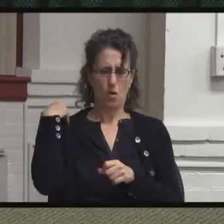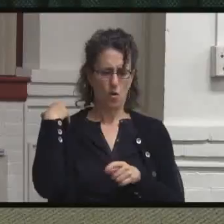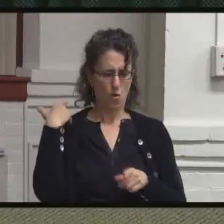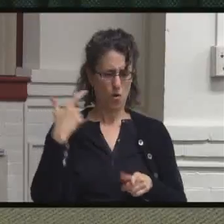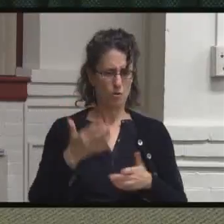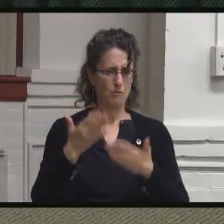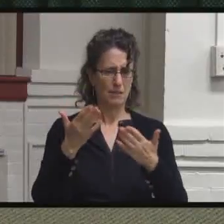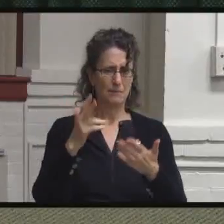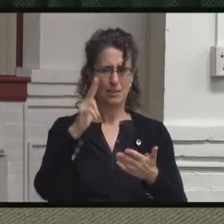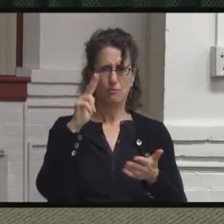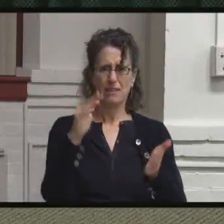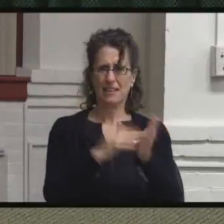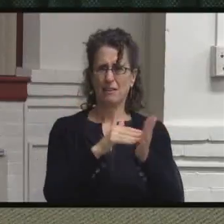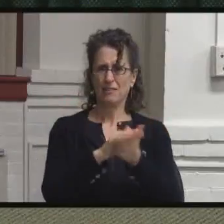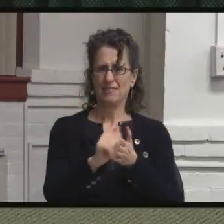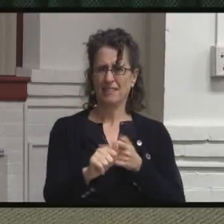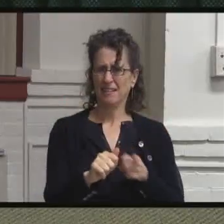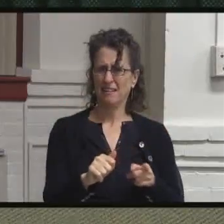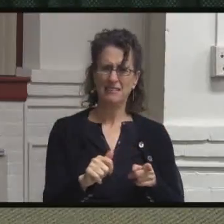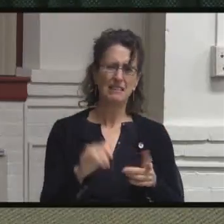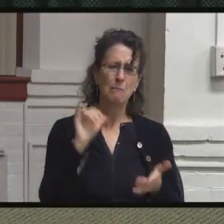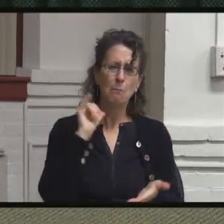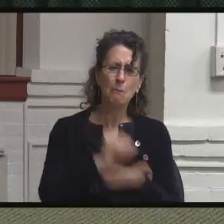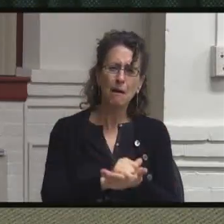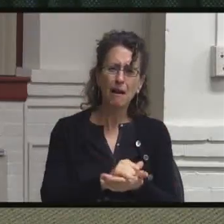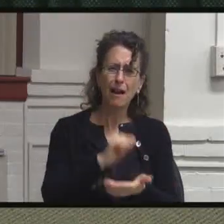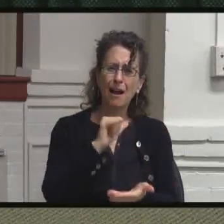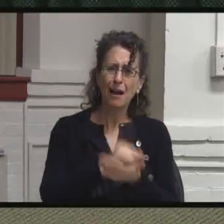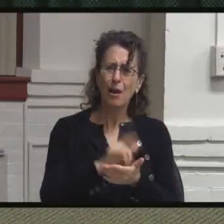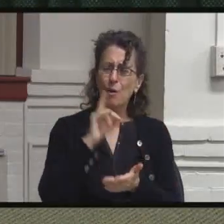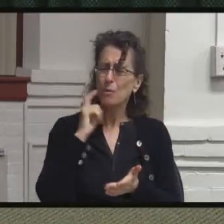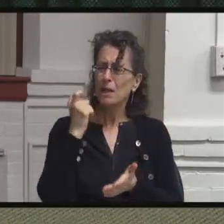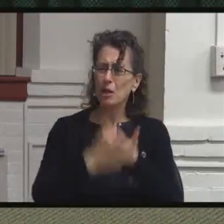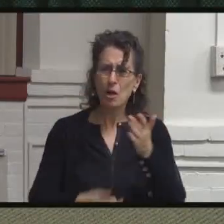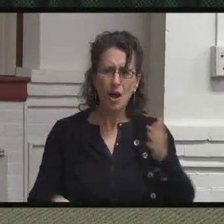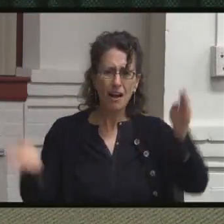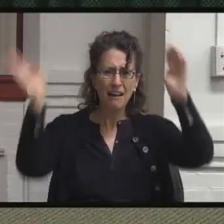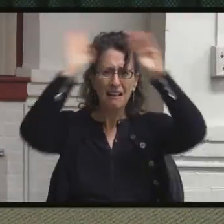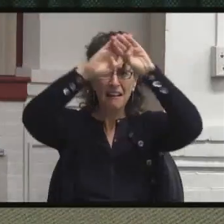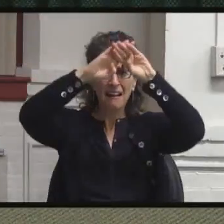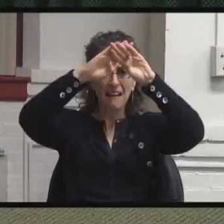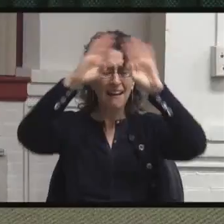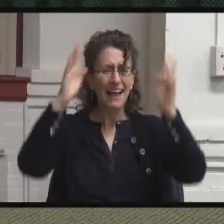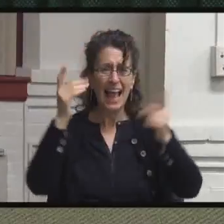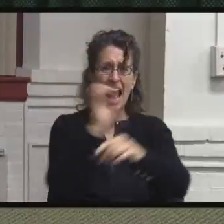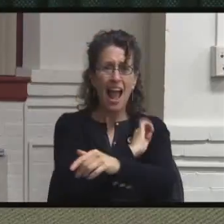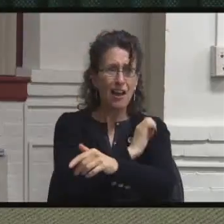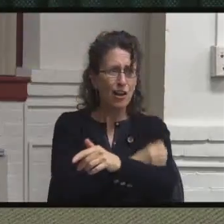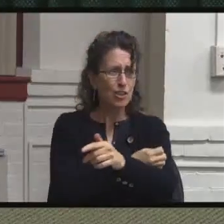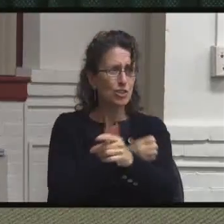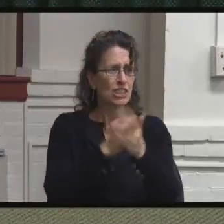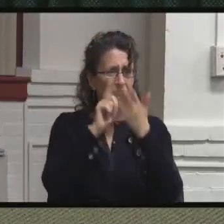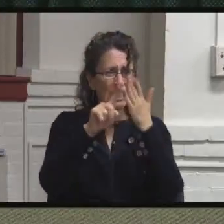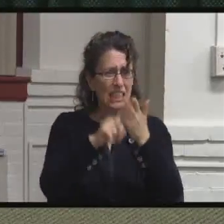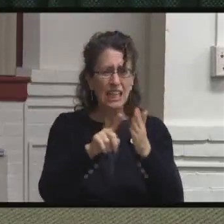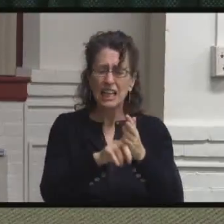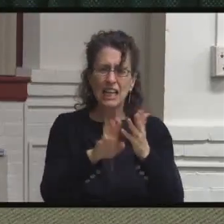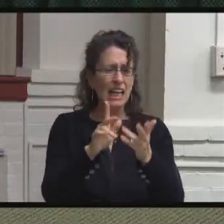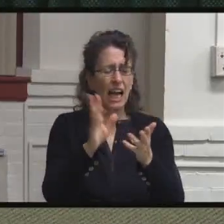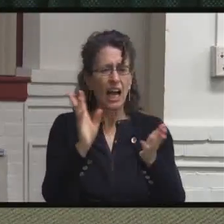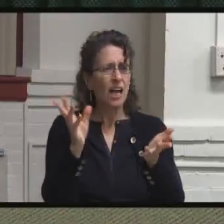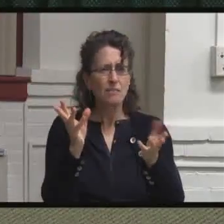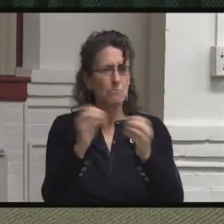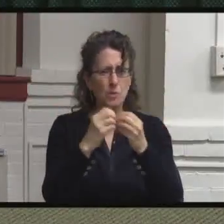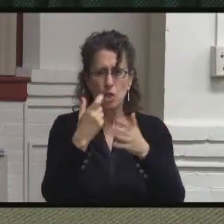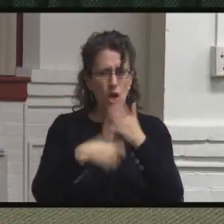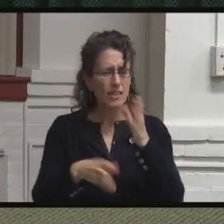$3,000, and my response was, "That's totally unrealistic." If you want to do energy, right? and I said, "It's totally